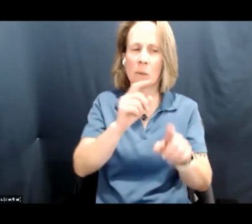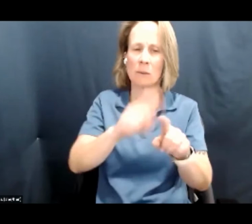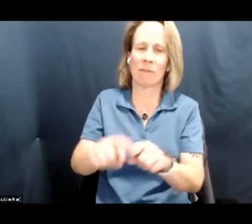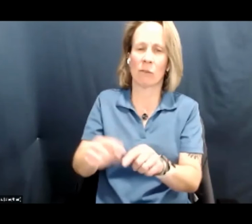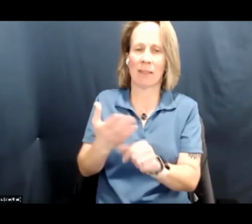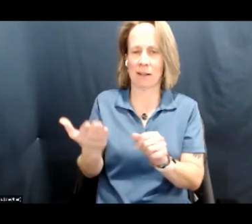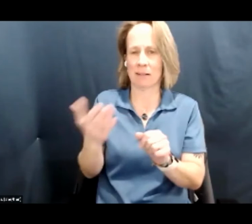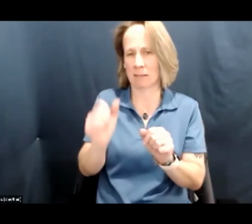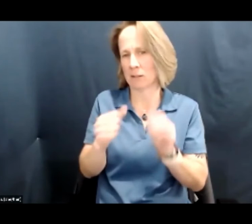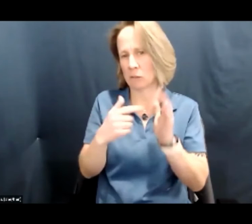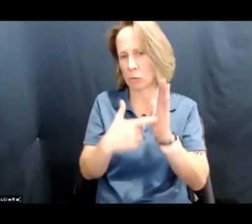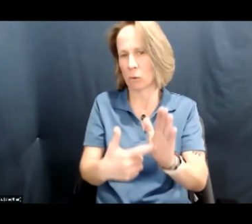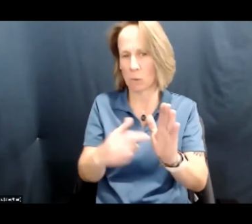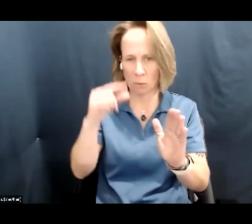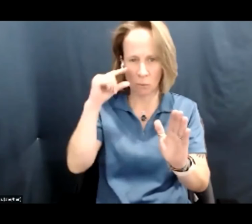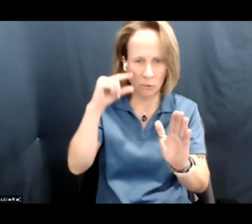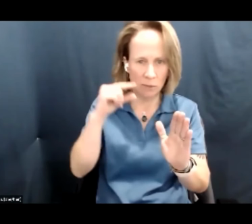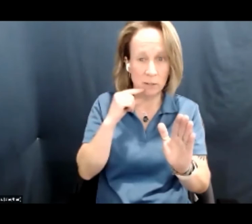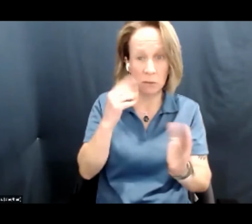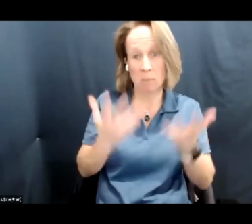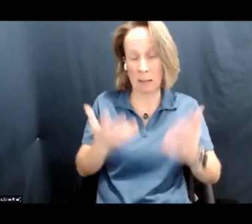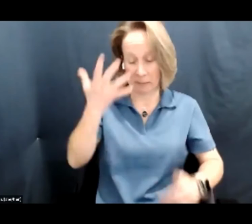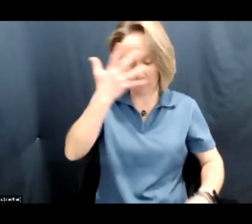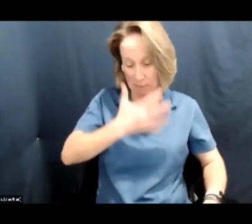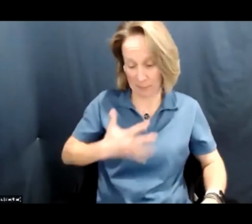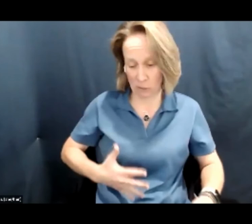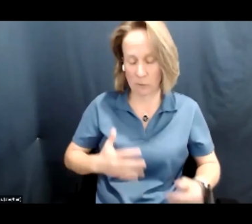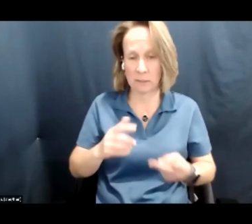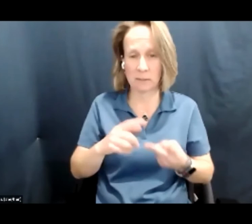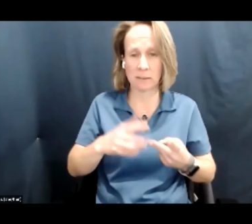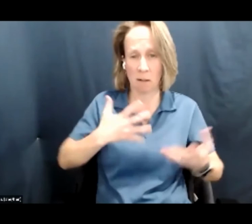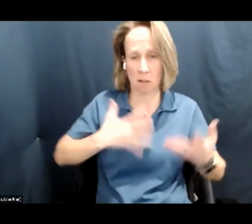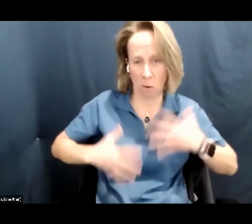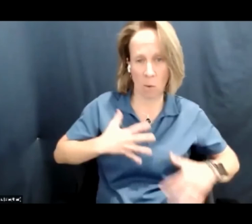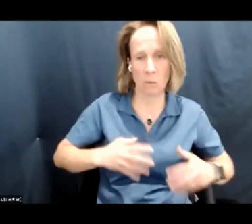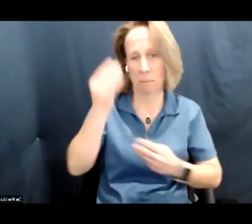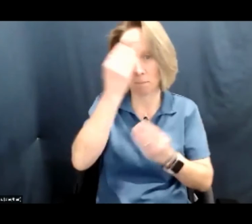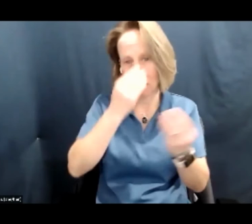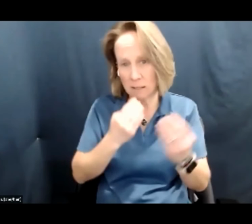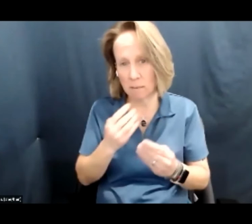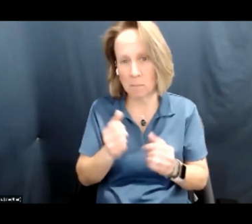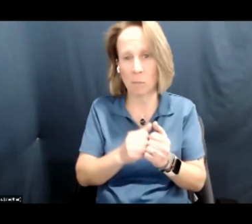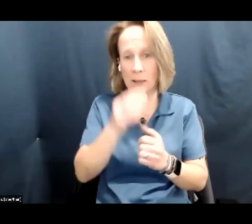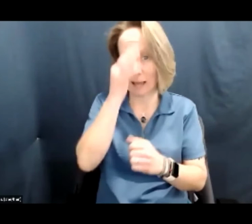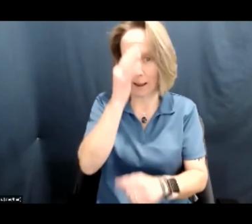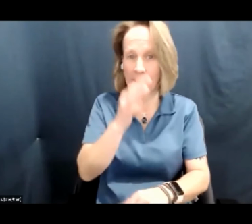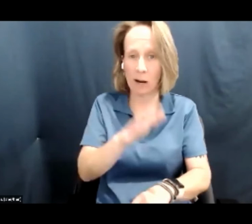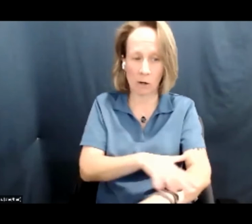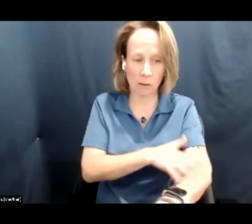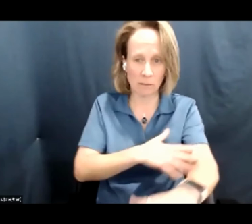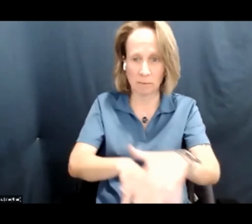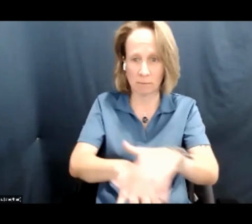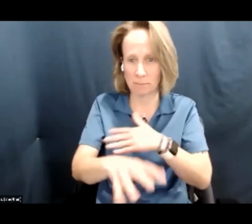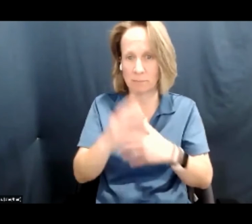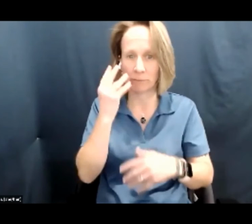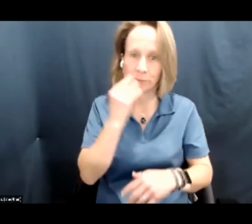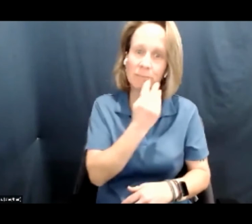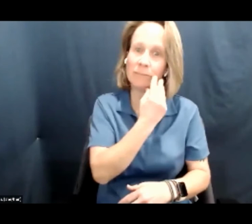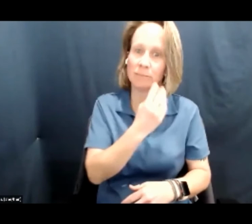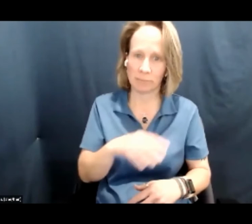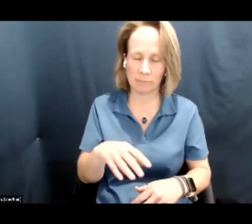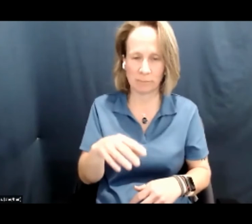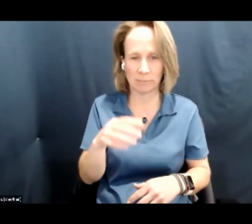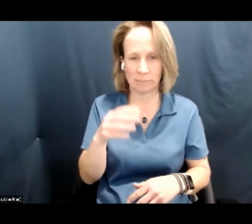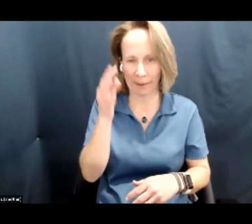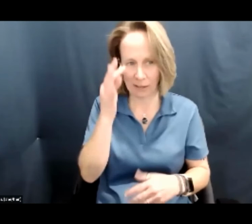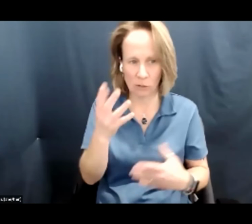So with our appearance, our clothes, makeup, facial hair, body hair, what we're wearing, right? All of that